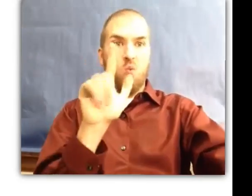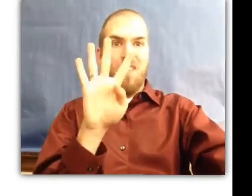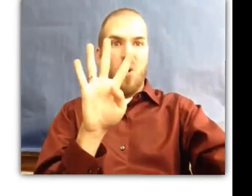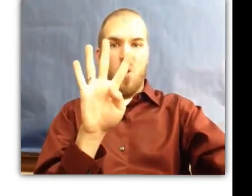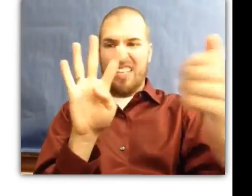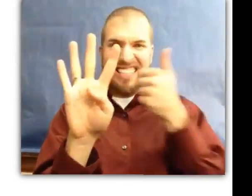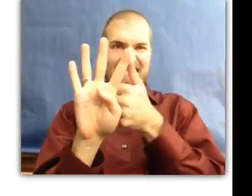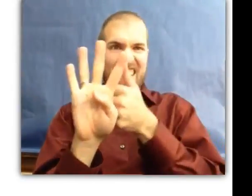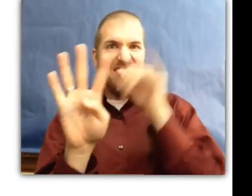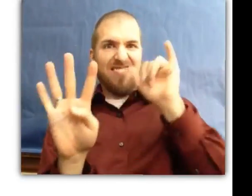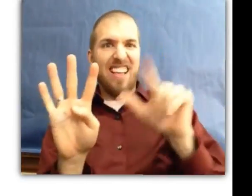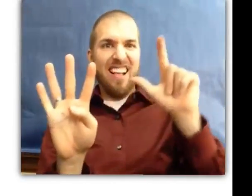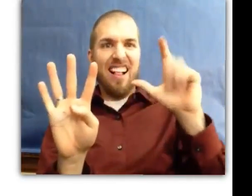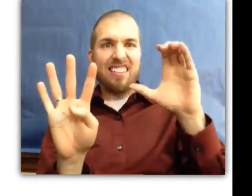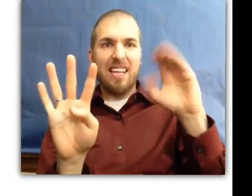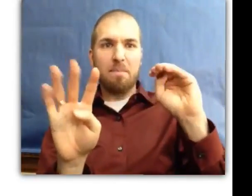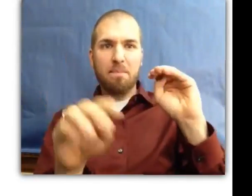common multiple,